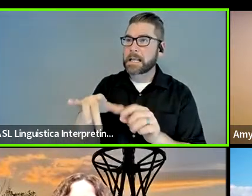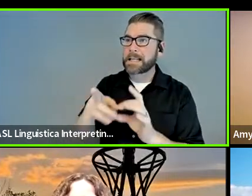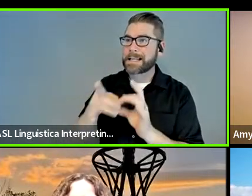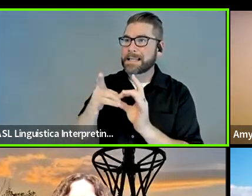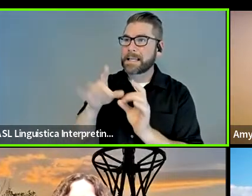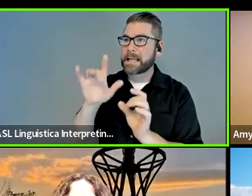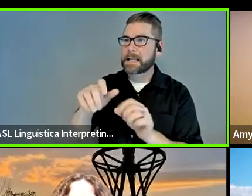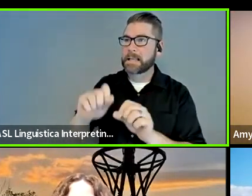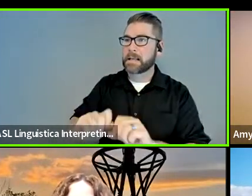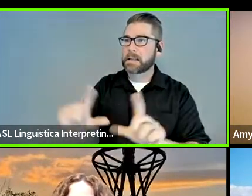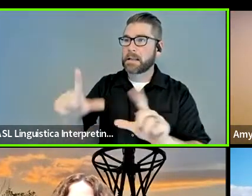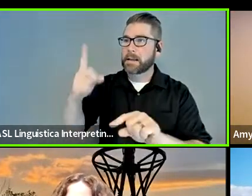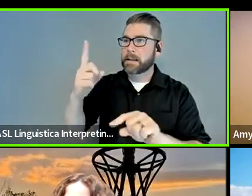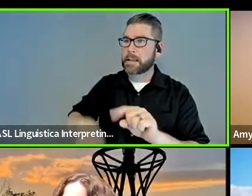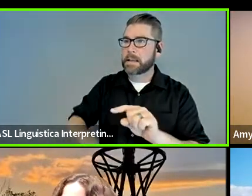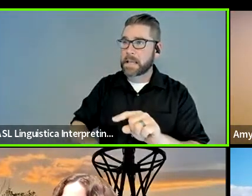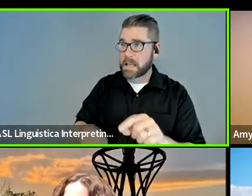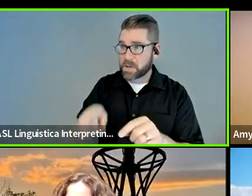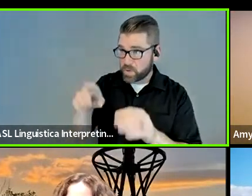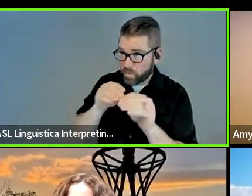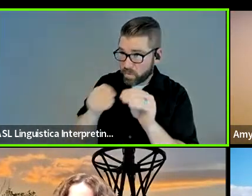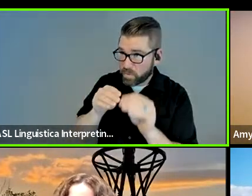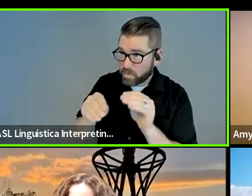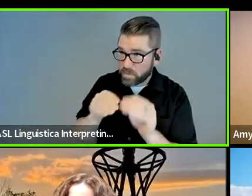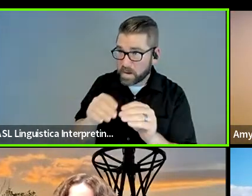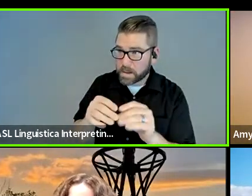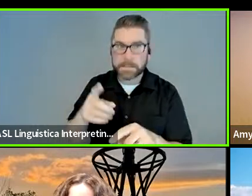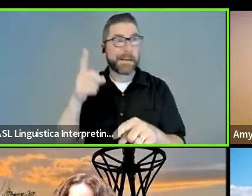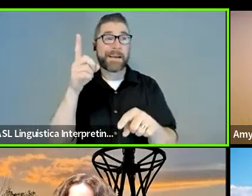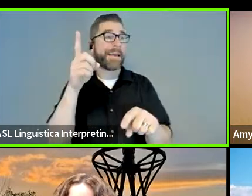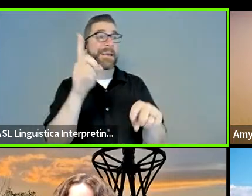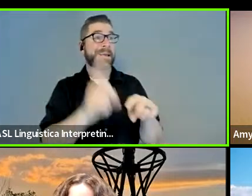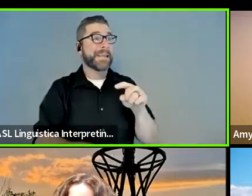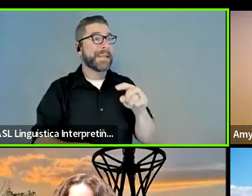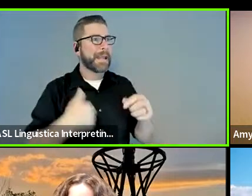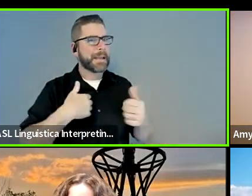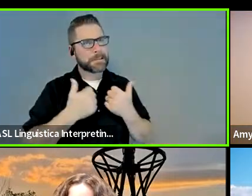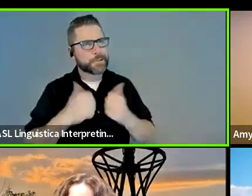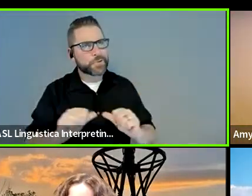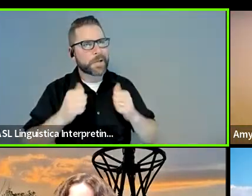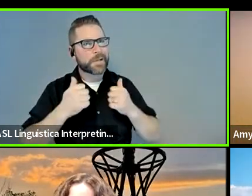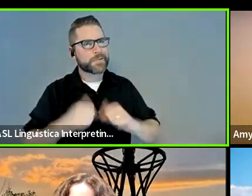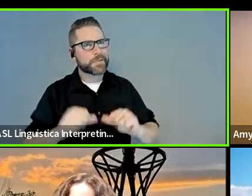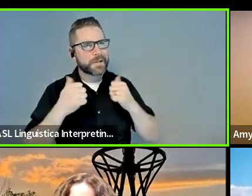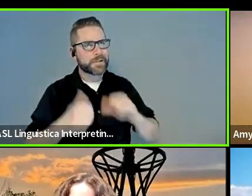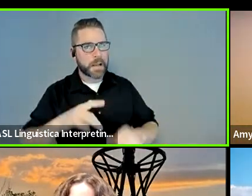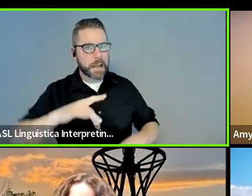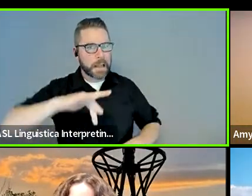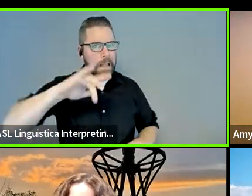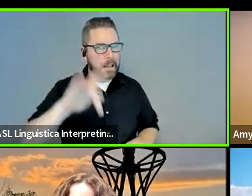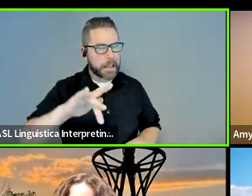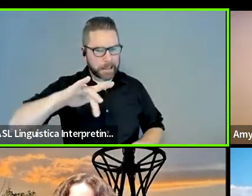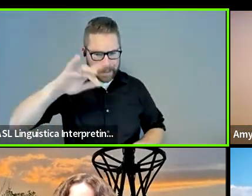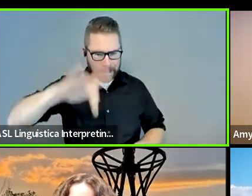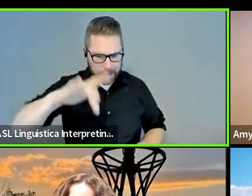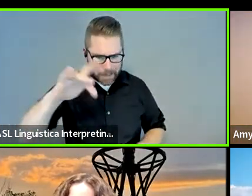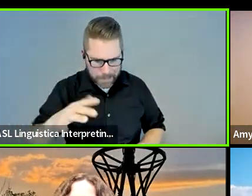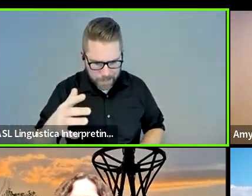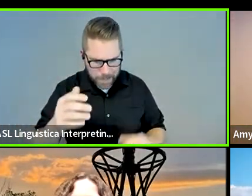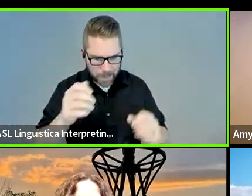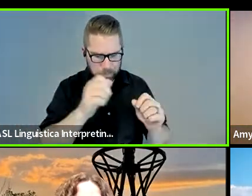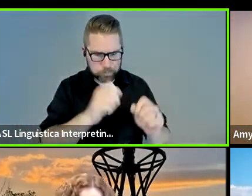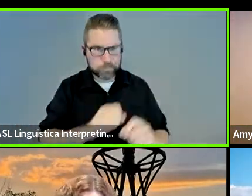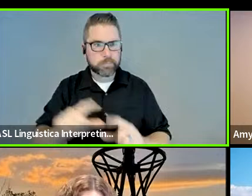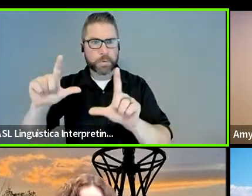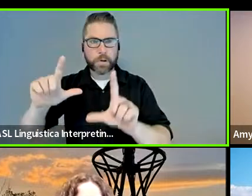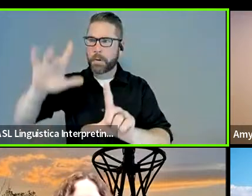just, and I tried 3 times. It's like it's not even turning. It just goes to a blank page. Okay, let me